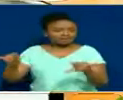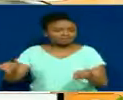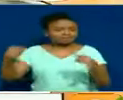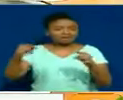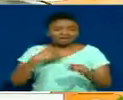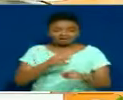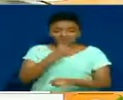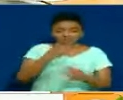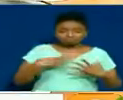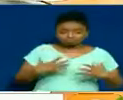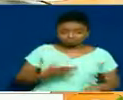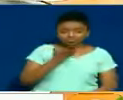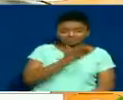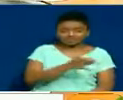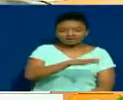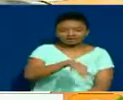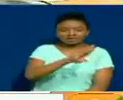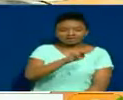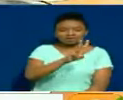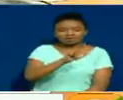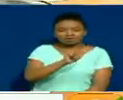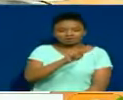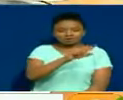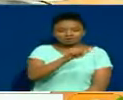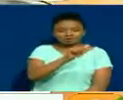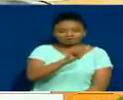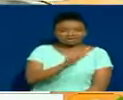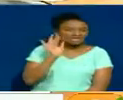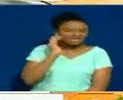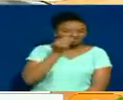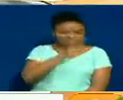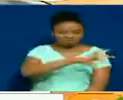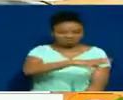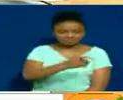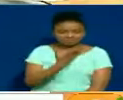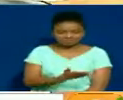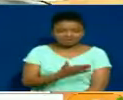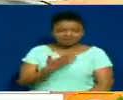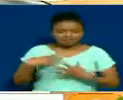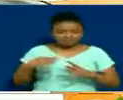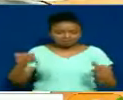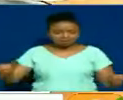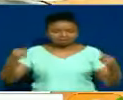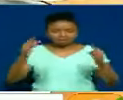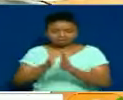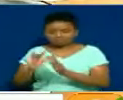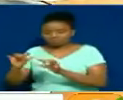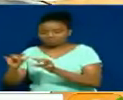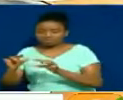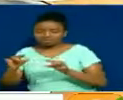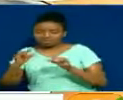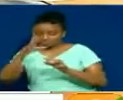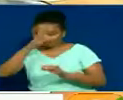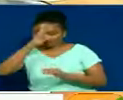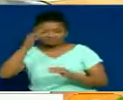two people are nursing gunshot injuries after residents of Mwangaza area in Isiolo County clashed with police officers